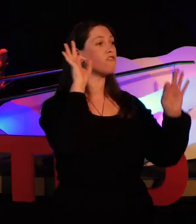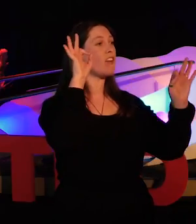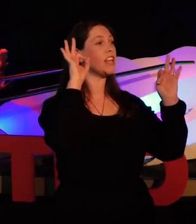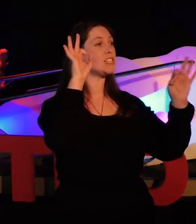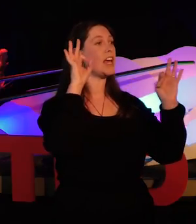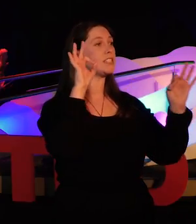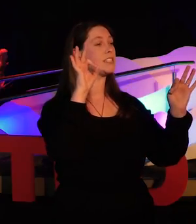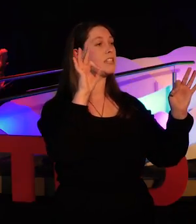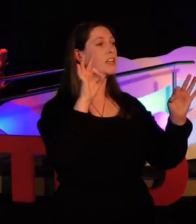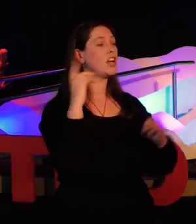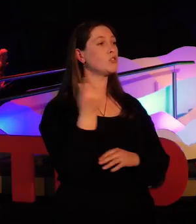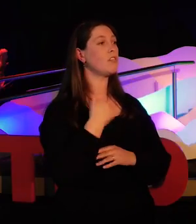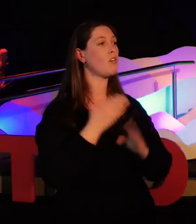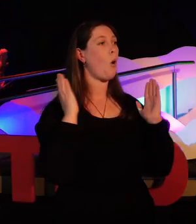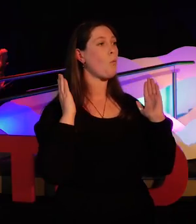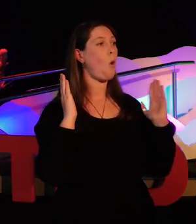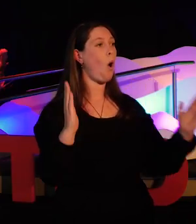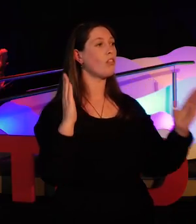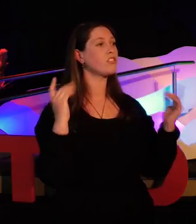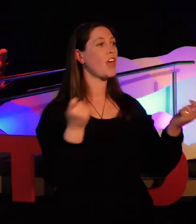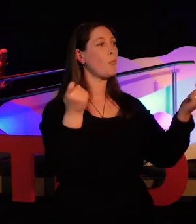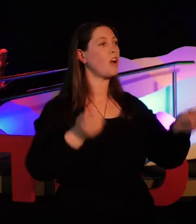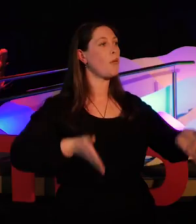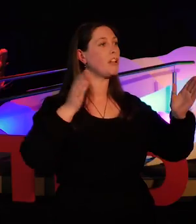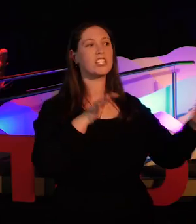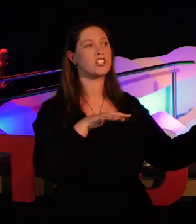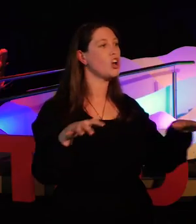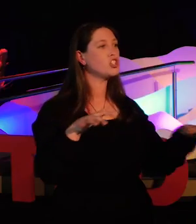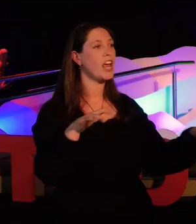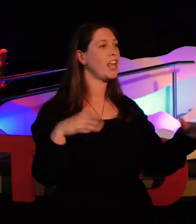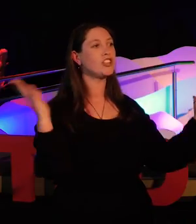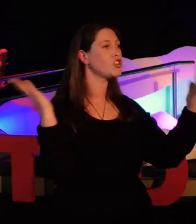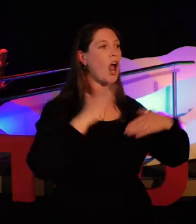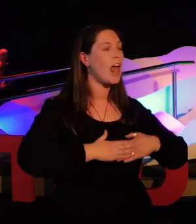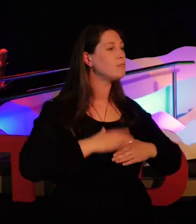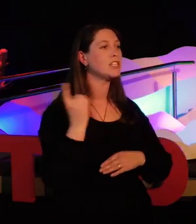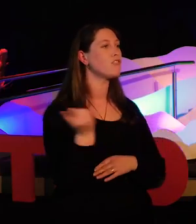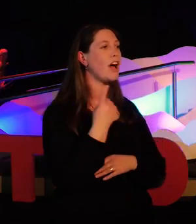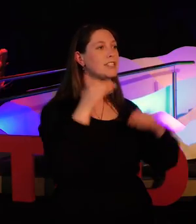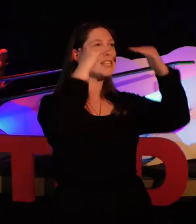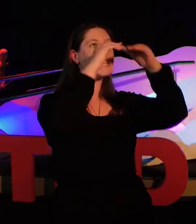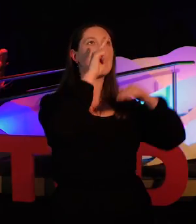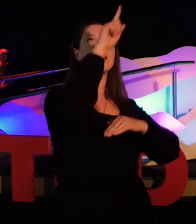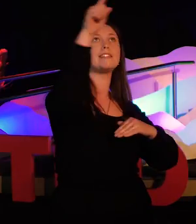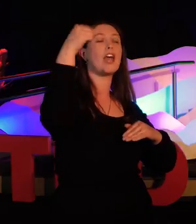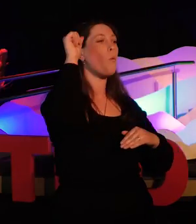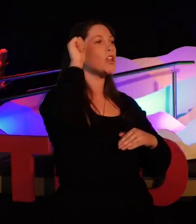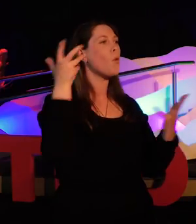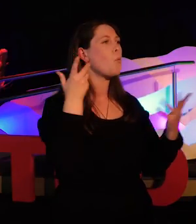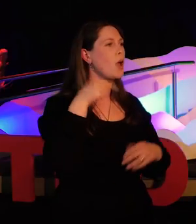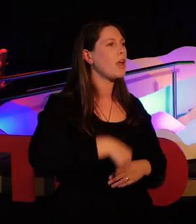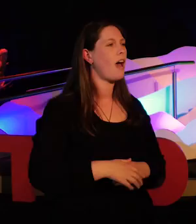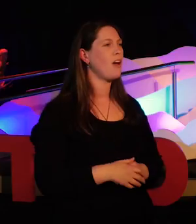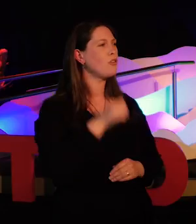great sessions, is we've got walls that work. The building's not shaking. It's not collapsing around us. The ceiling's here. We know where we